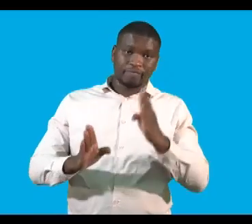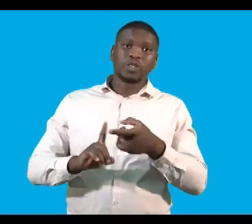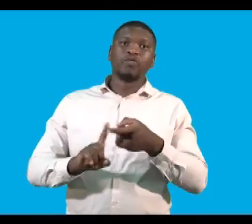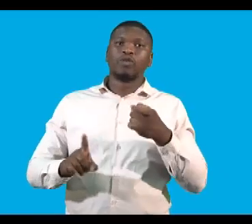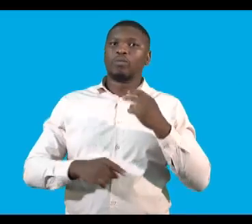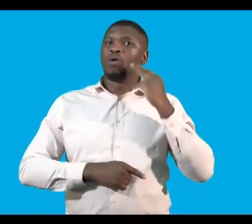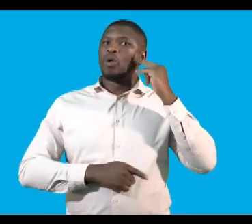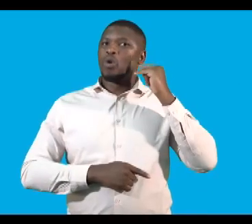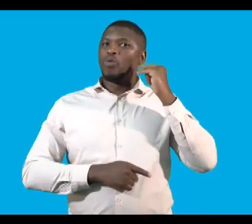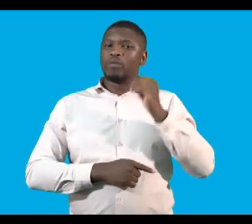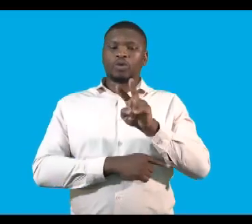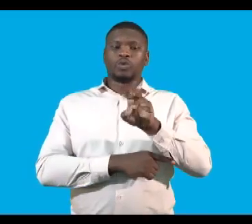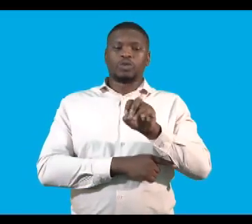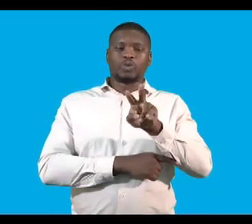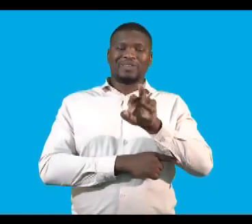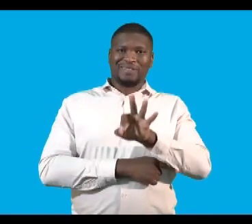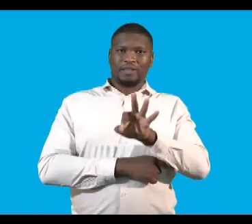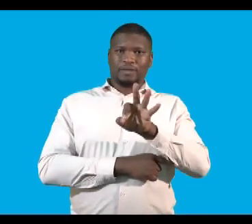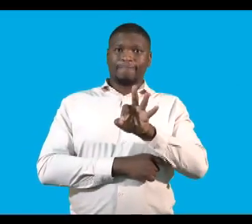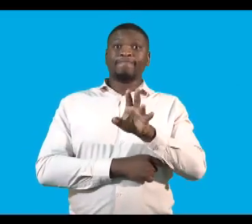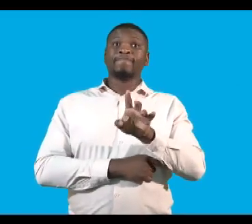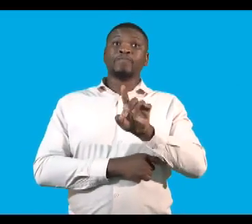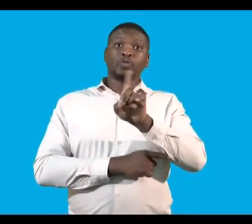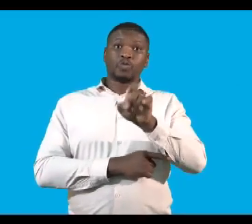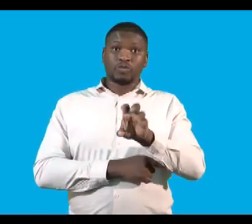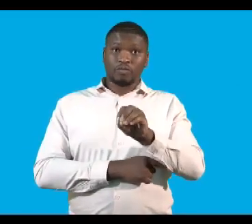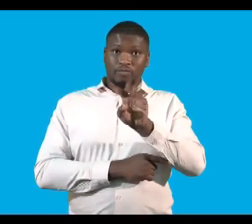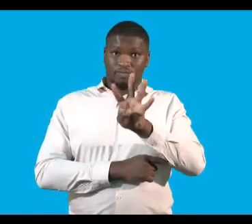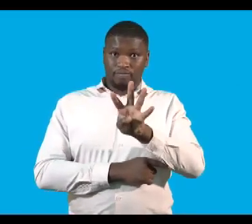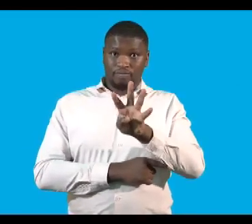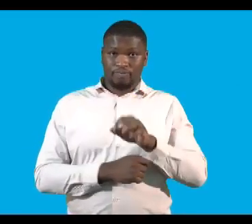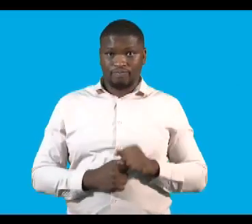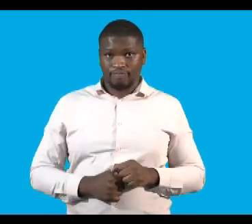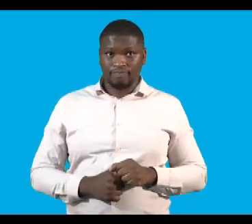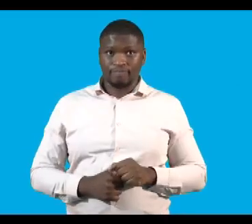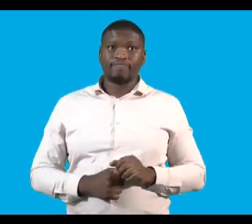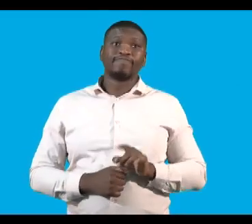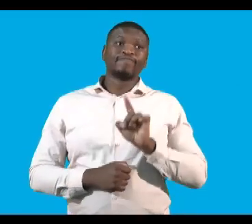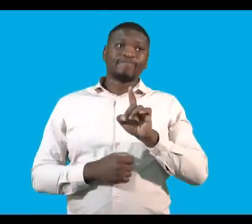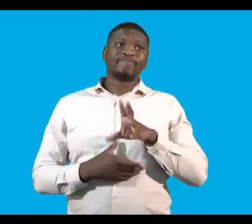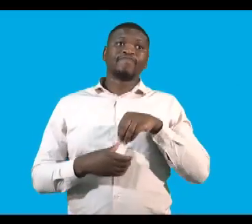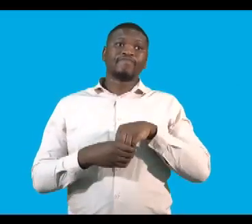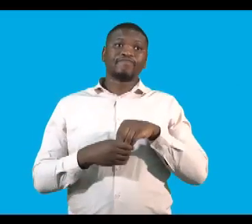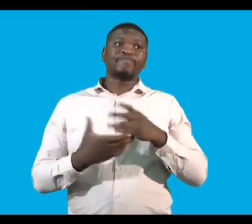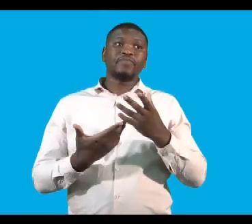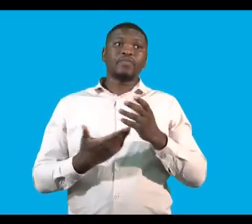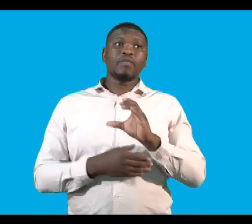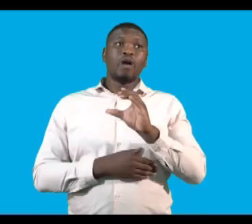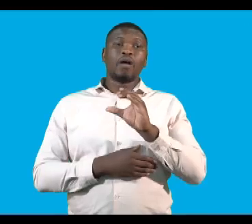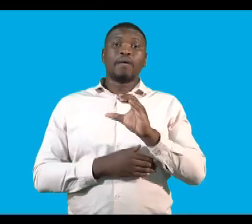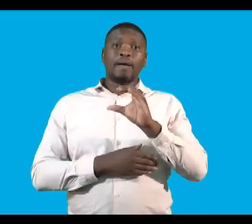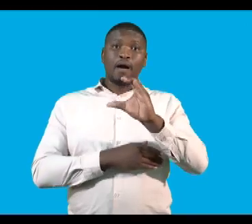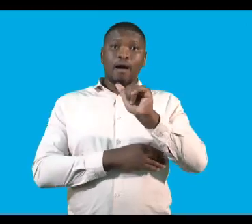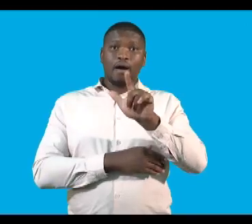from November 2023, and it's question number 4. Of course, it's a Calvin and Hobbes